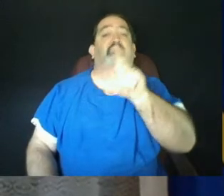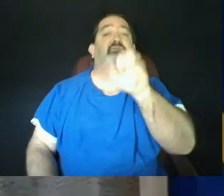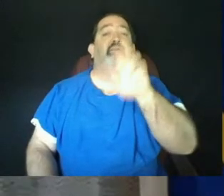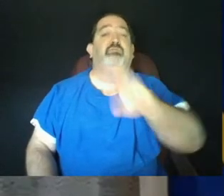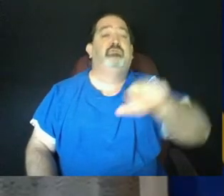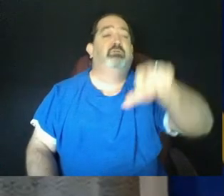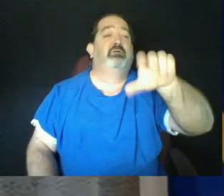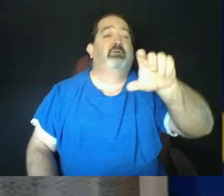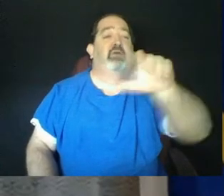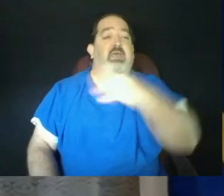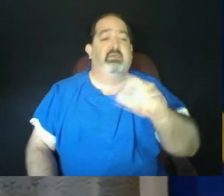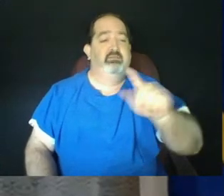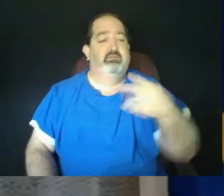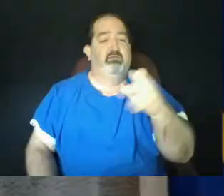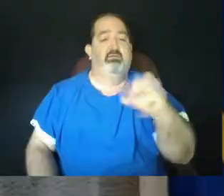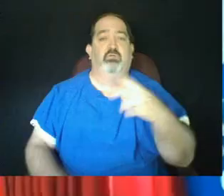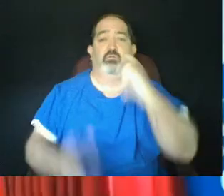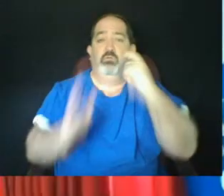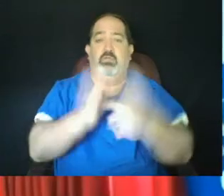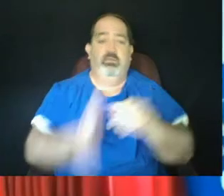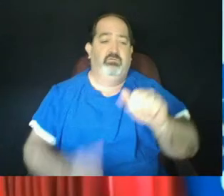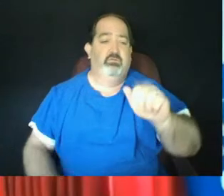Ulrich Dubner.